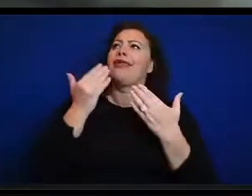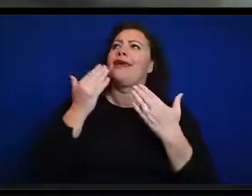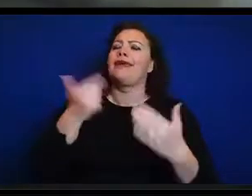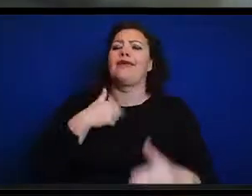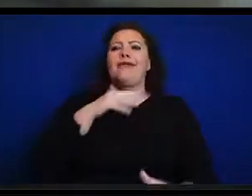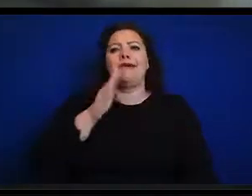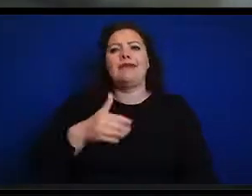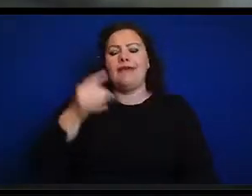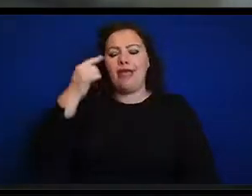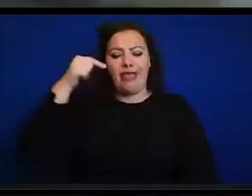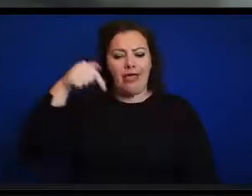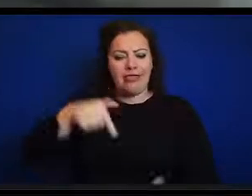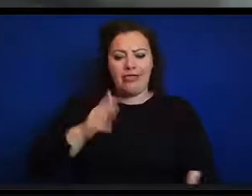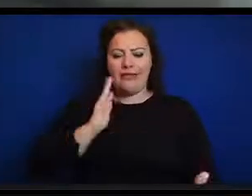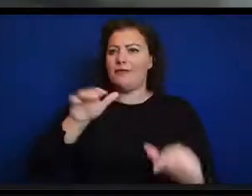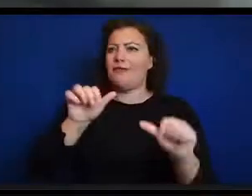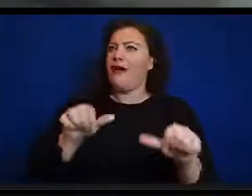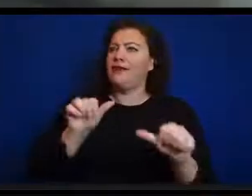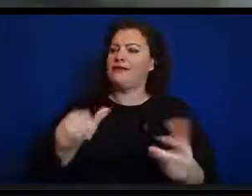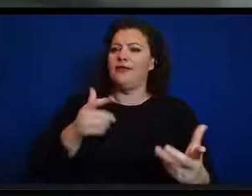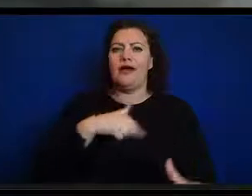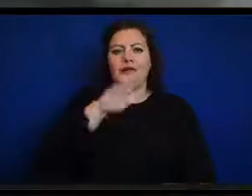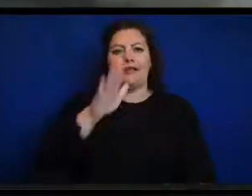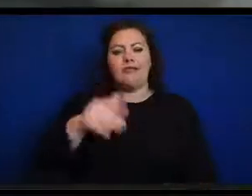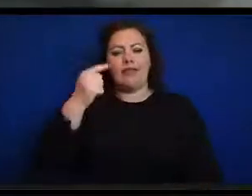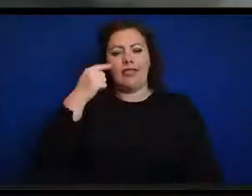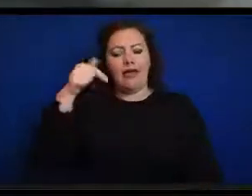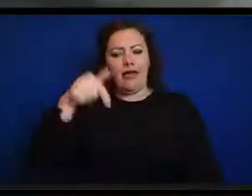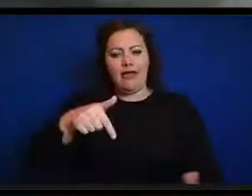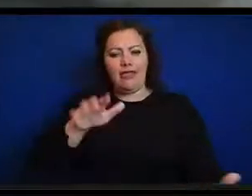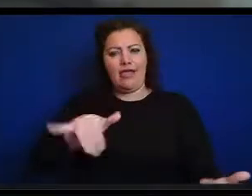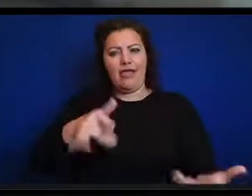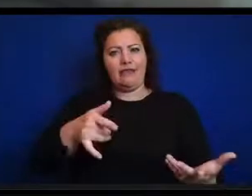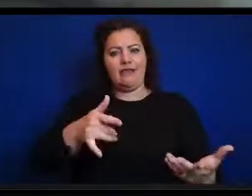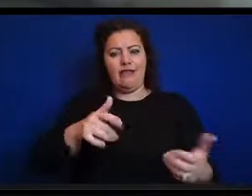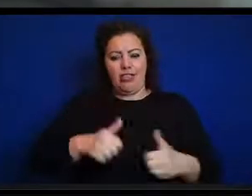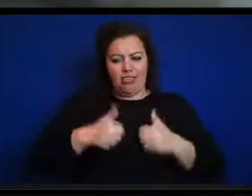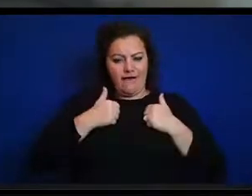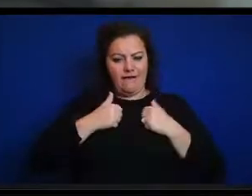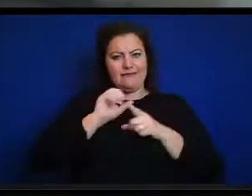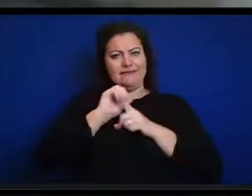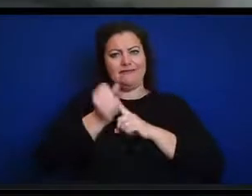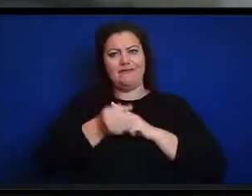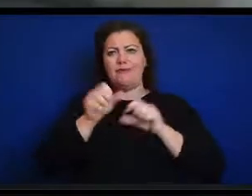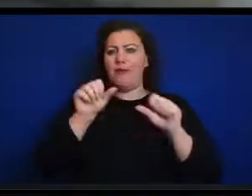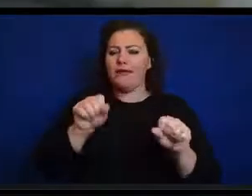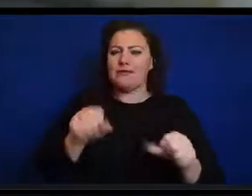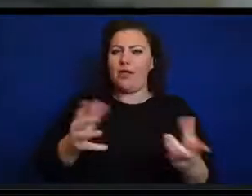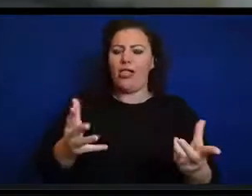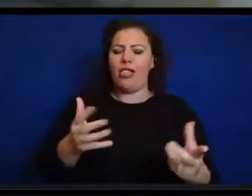thought that this was possible. I never thought these living